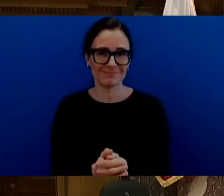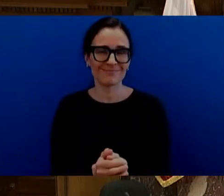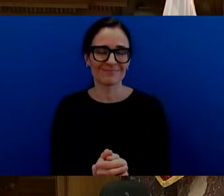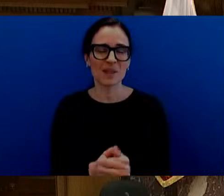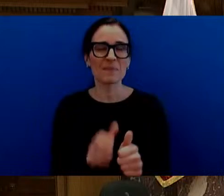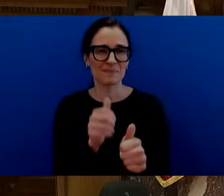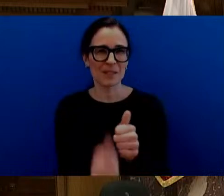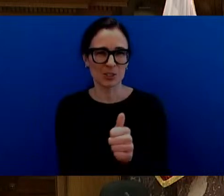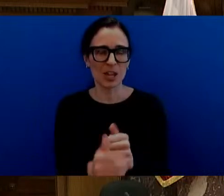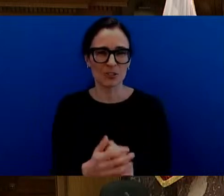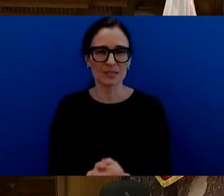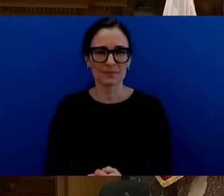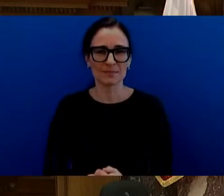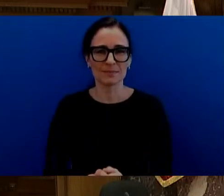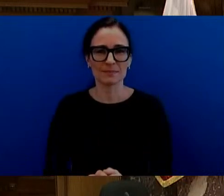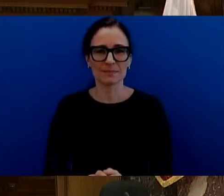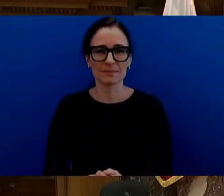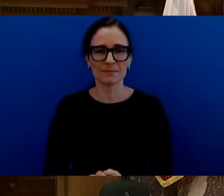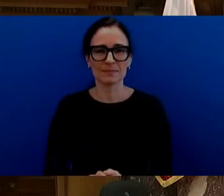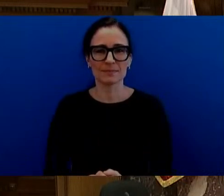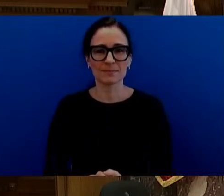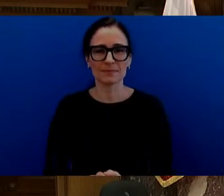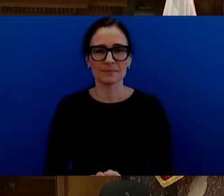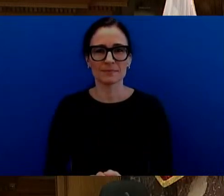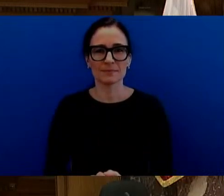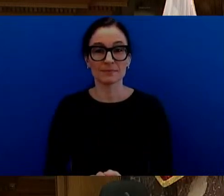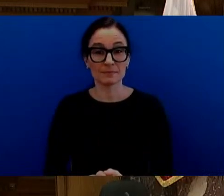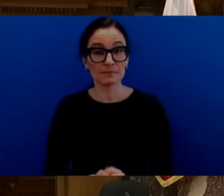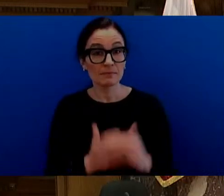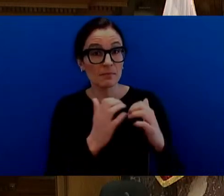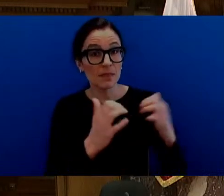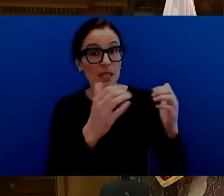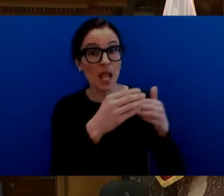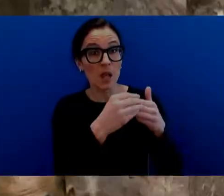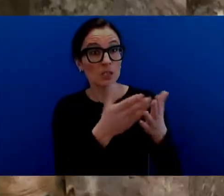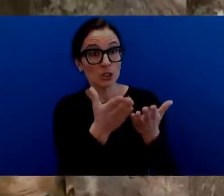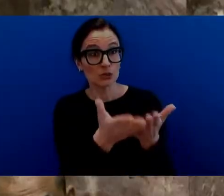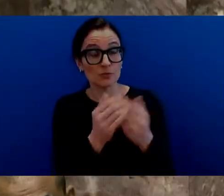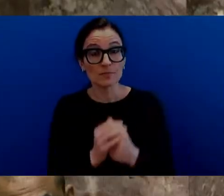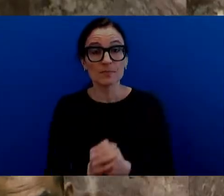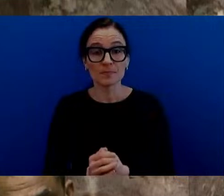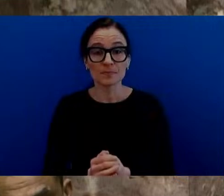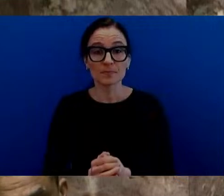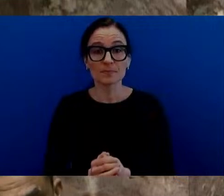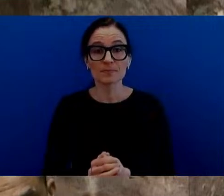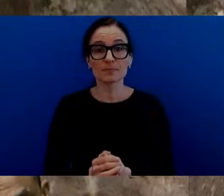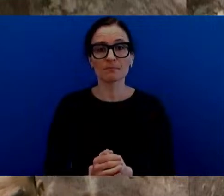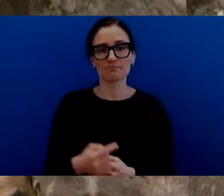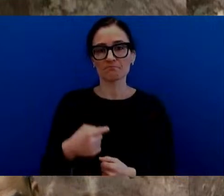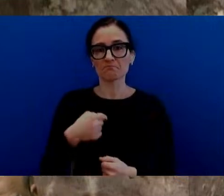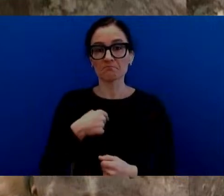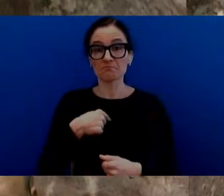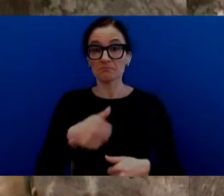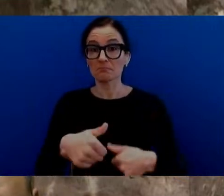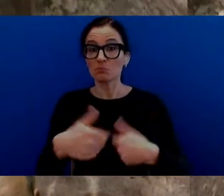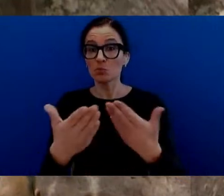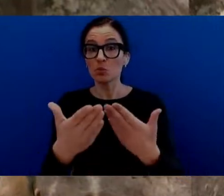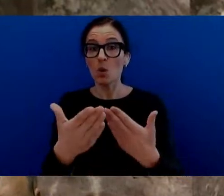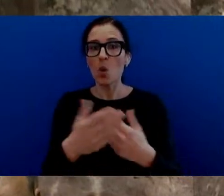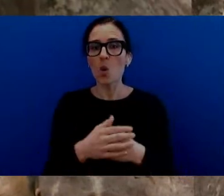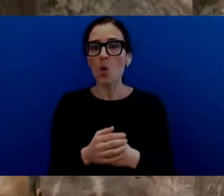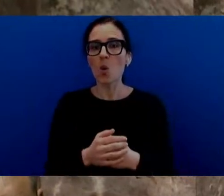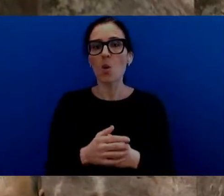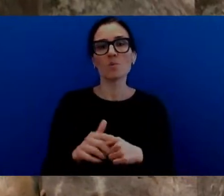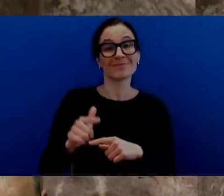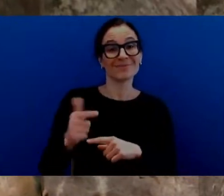Government House Leader. Thank you, Honourable Speaker. I move, seconded by the member for Chilliwack Cultus Lake Electoral District, that